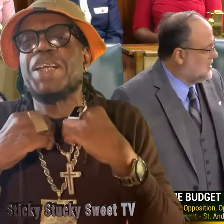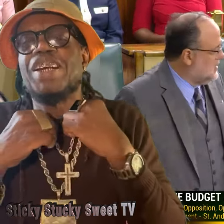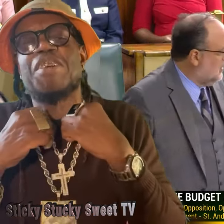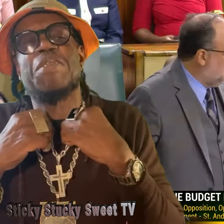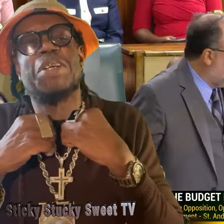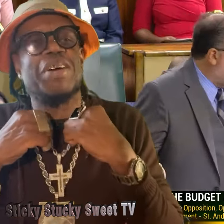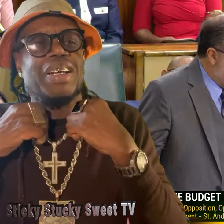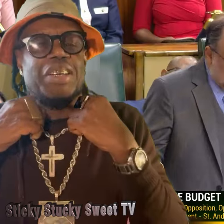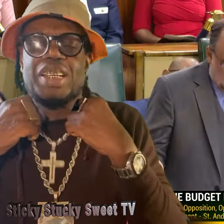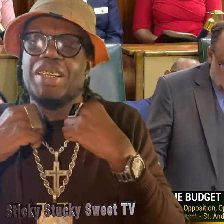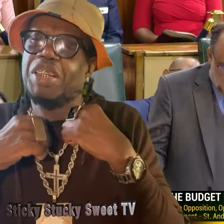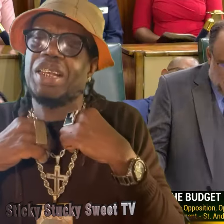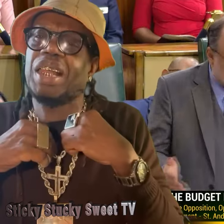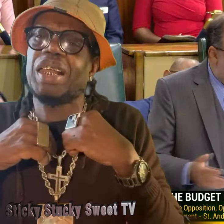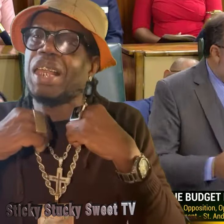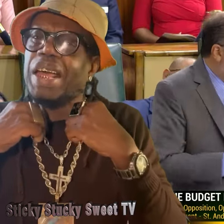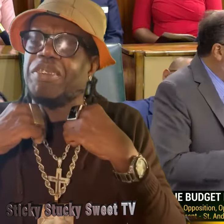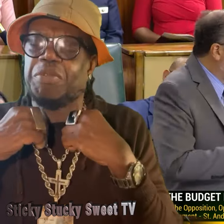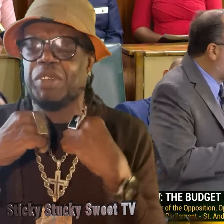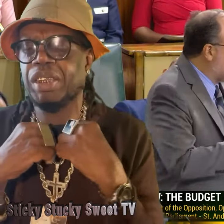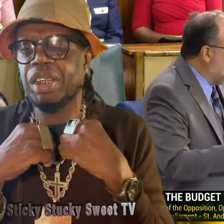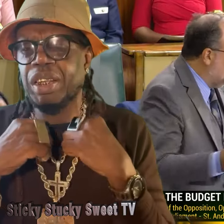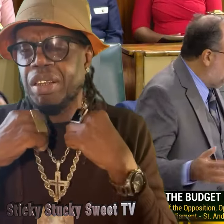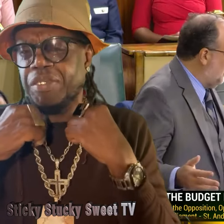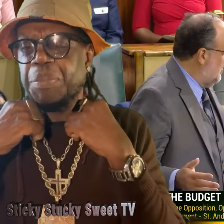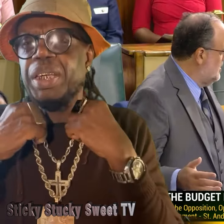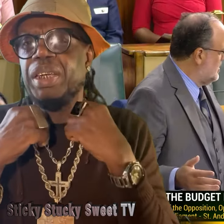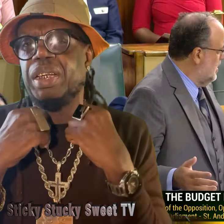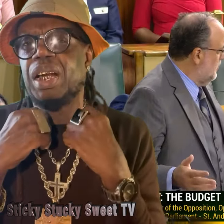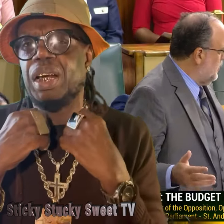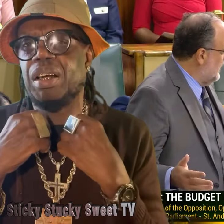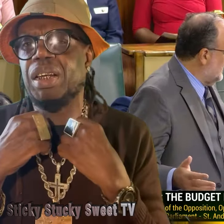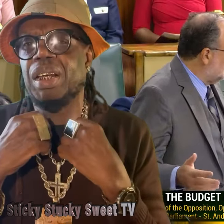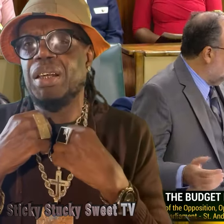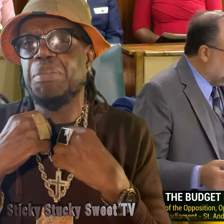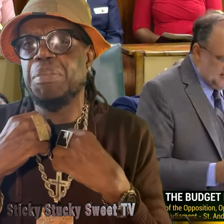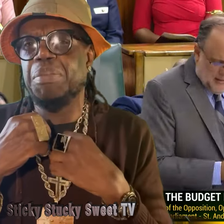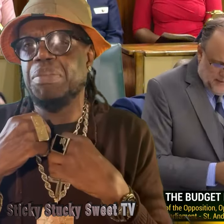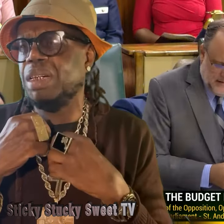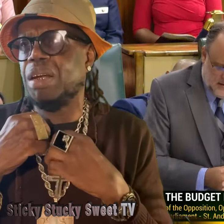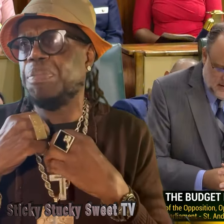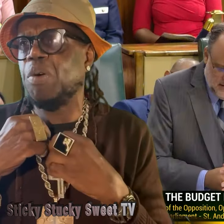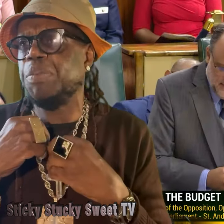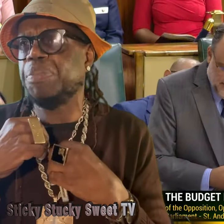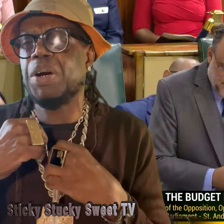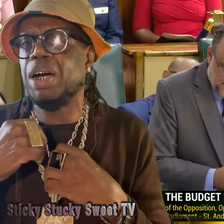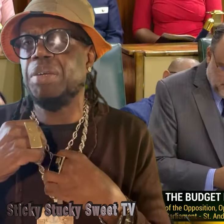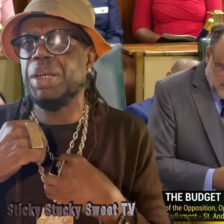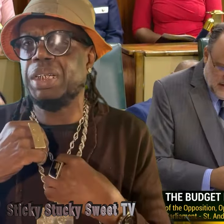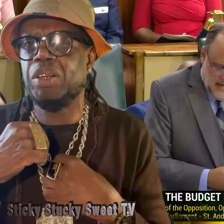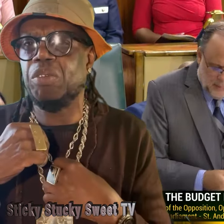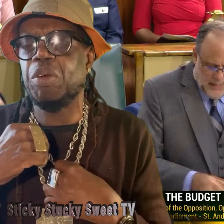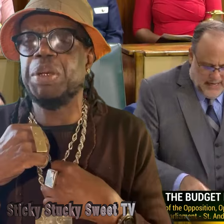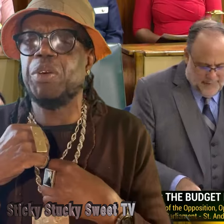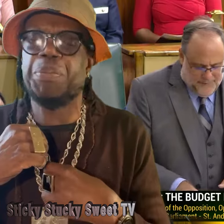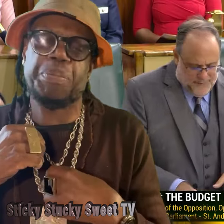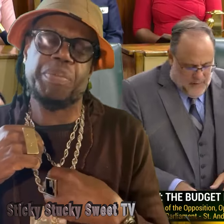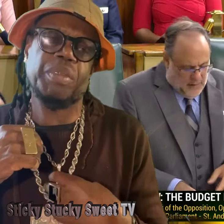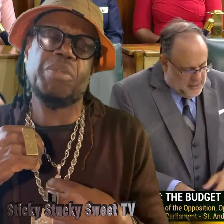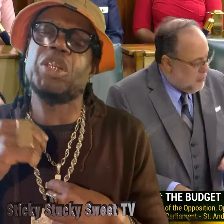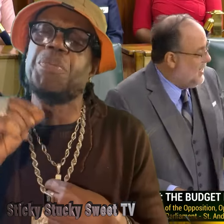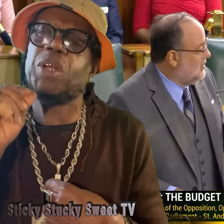Yeah, let me tell you something, man. It's a sight to be in a public parliament, you know, where